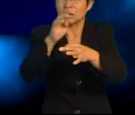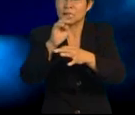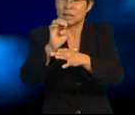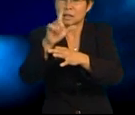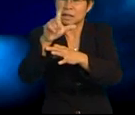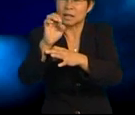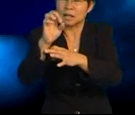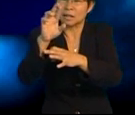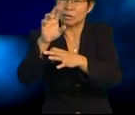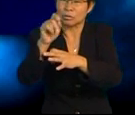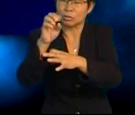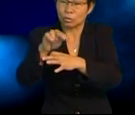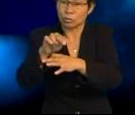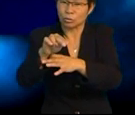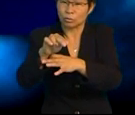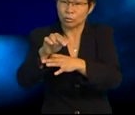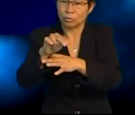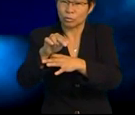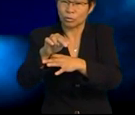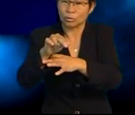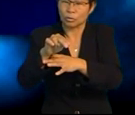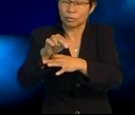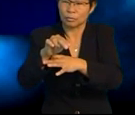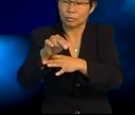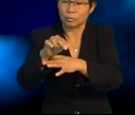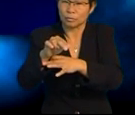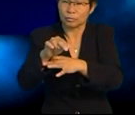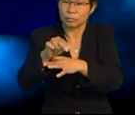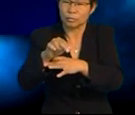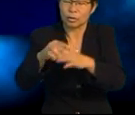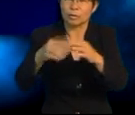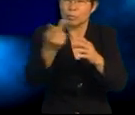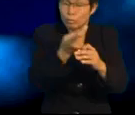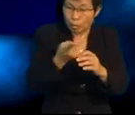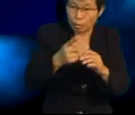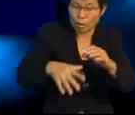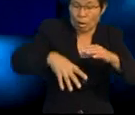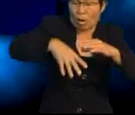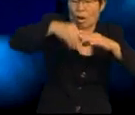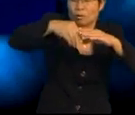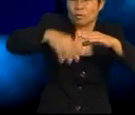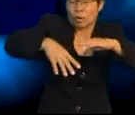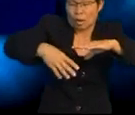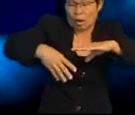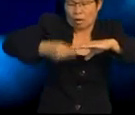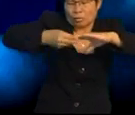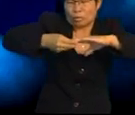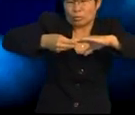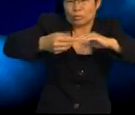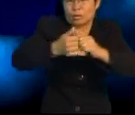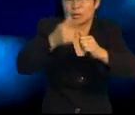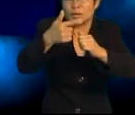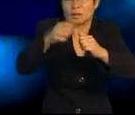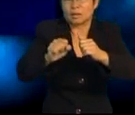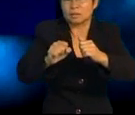the brass and gold parts of the electroscope are attracted to the brass cap. This